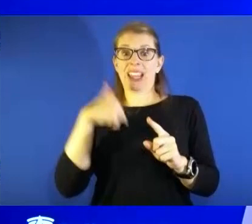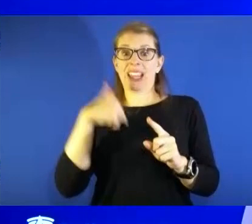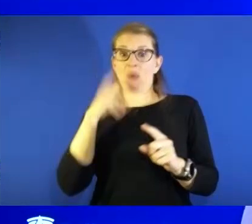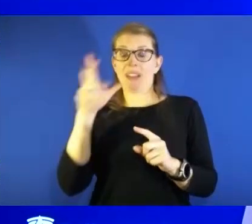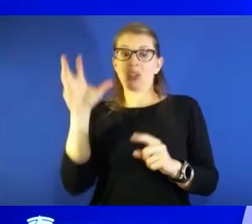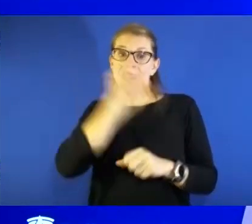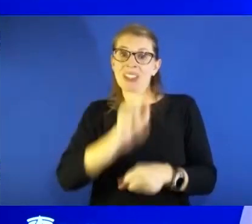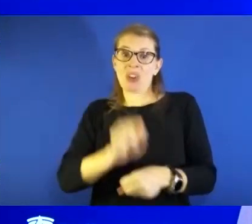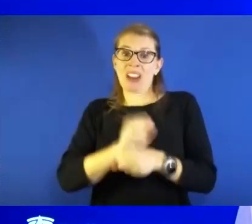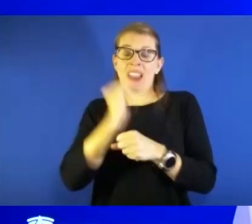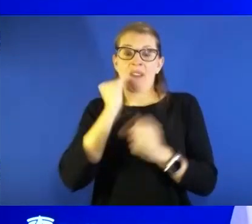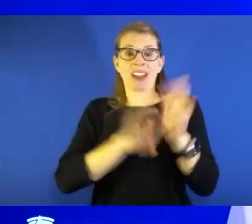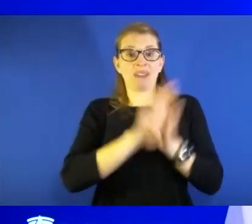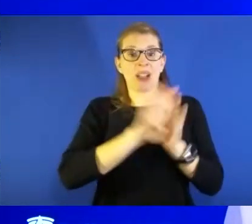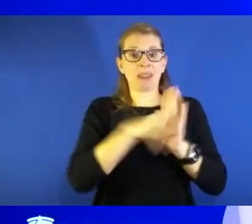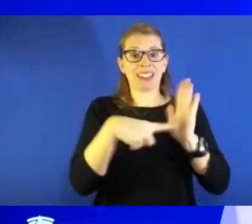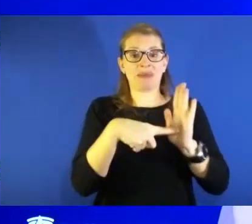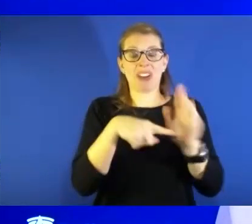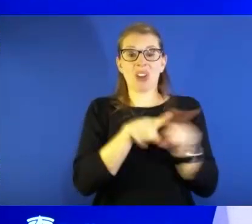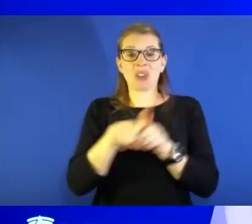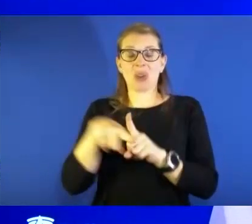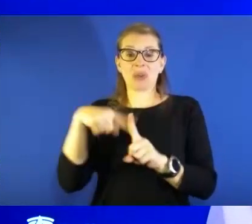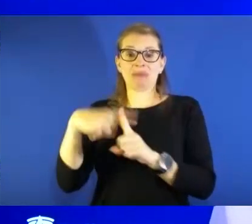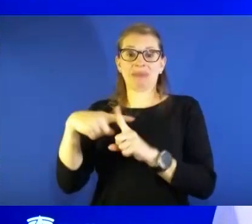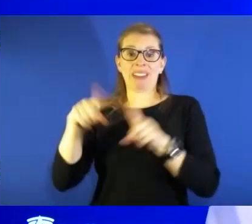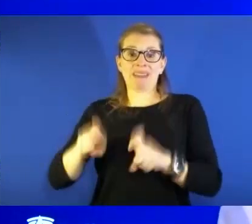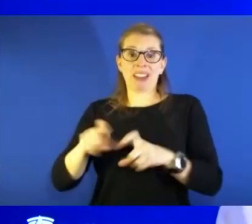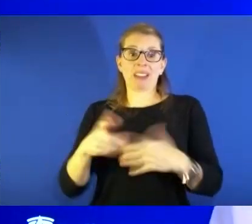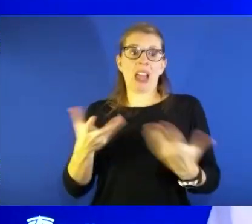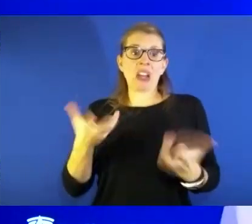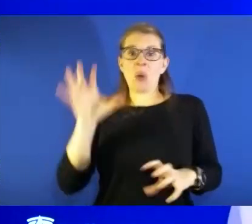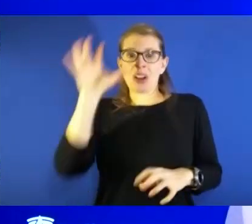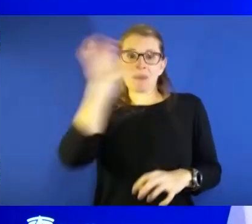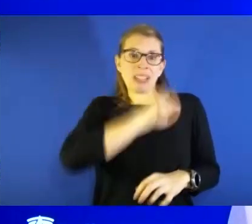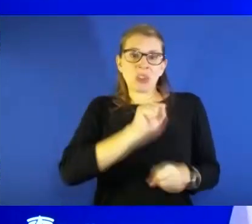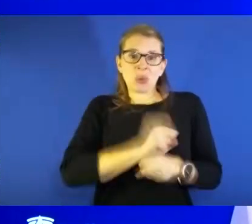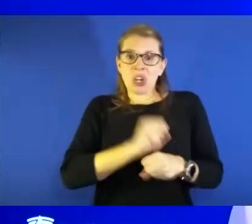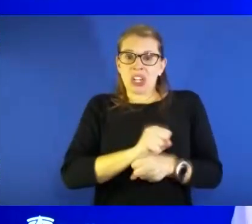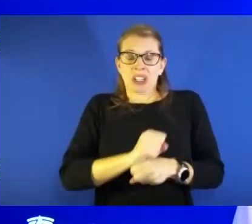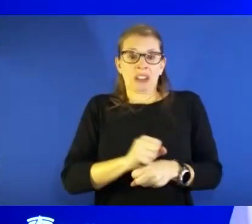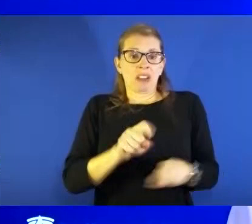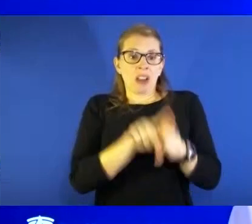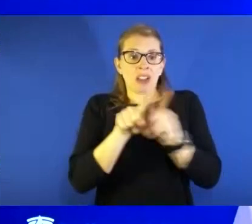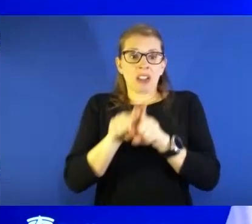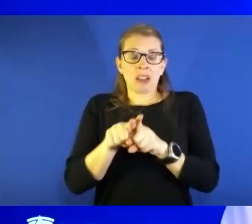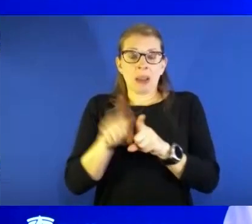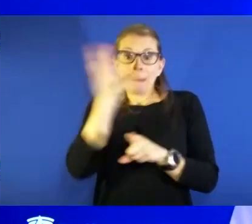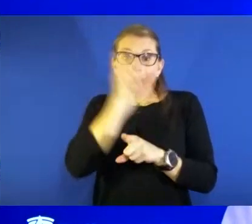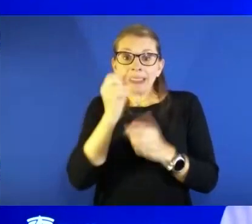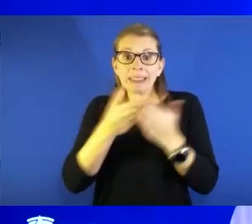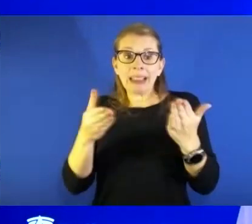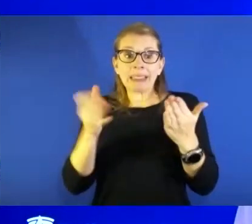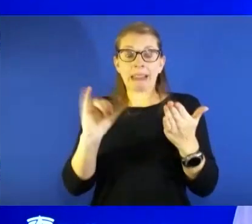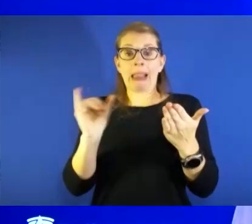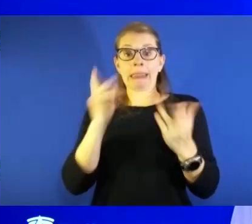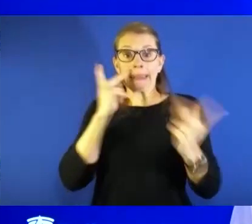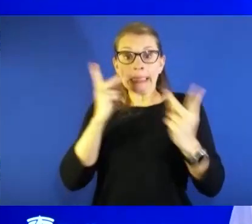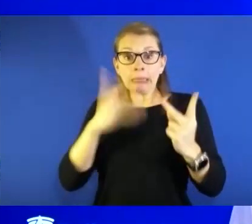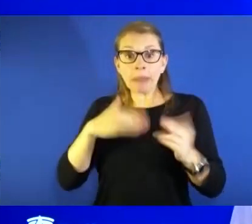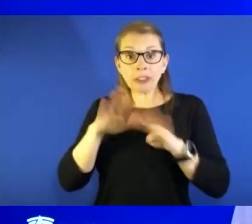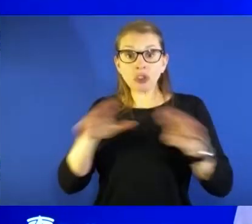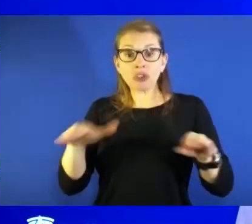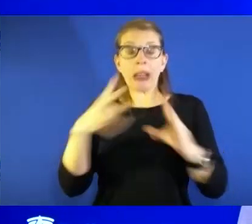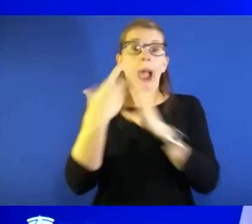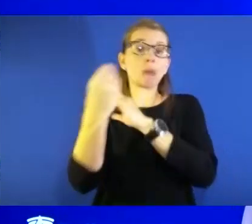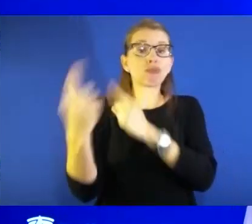developed symptoms and tested positive. So I really don't want to miss work, nor miss things like seeing my children or being out in activities with